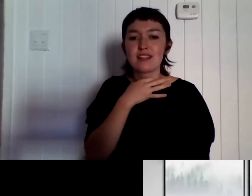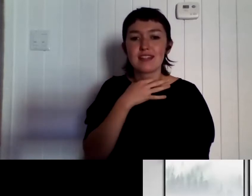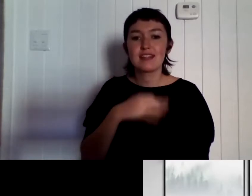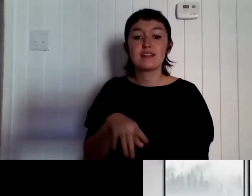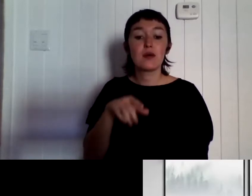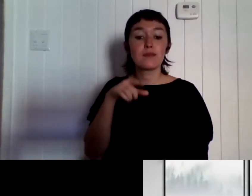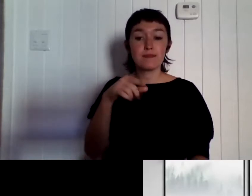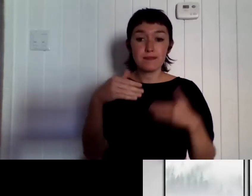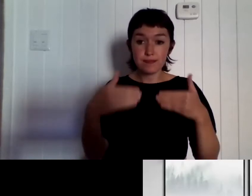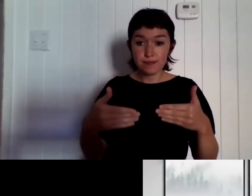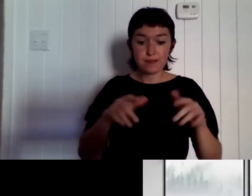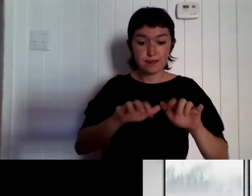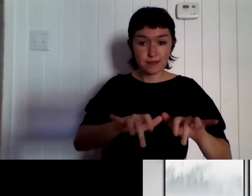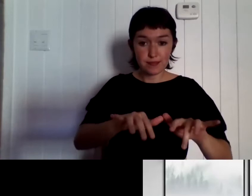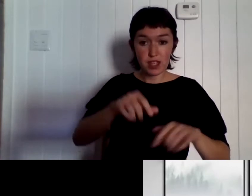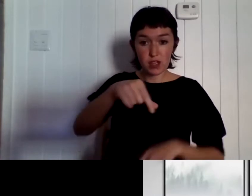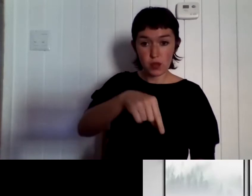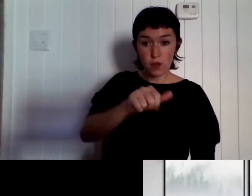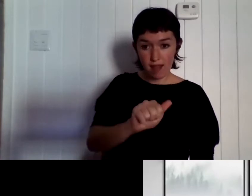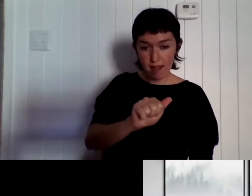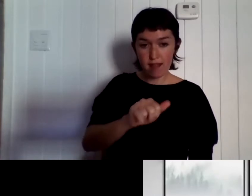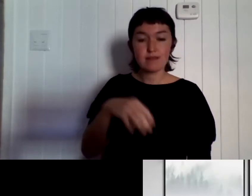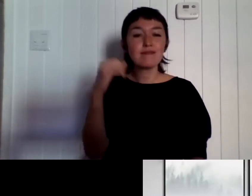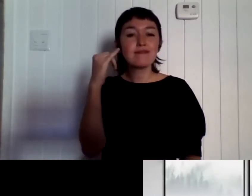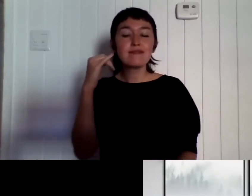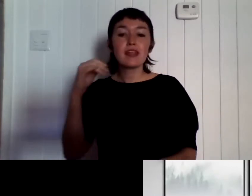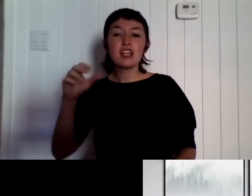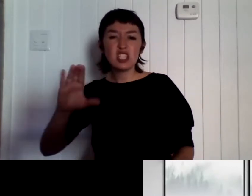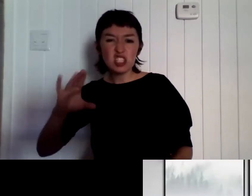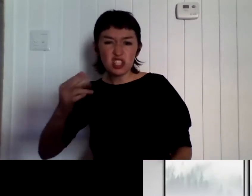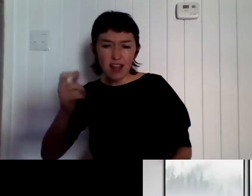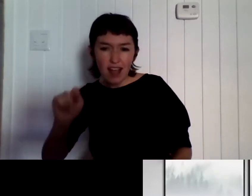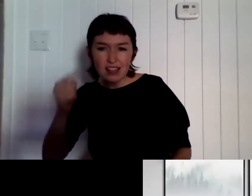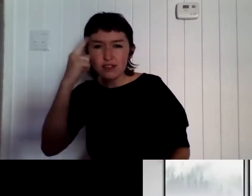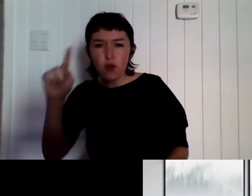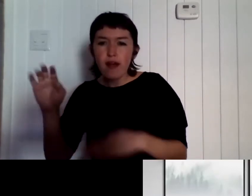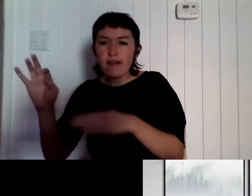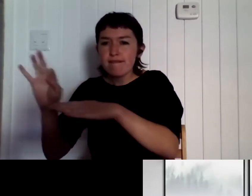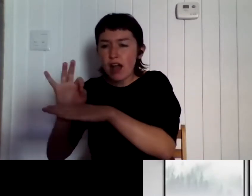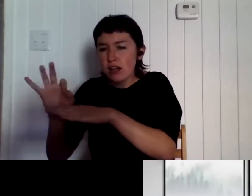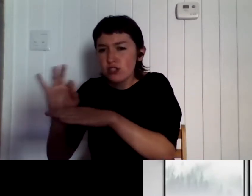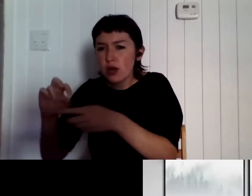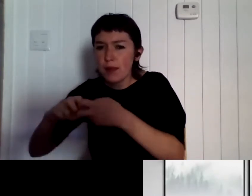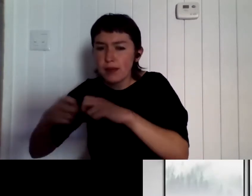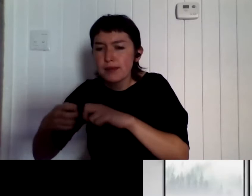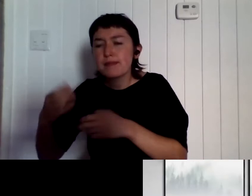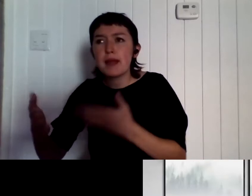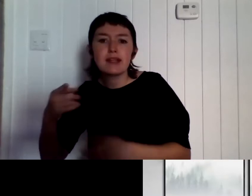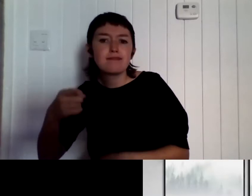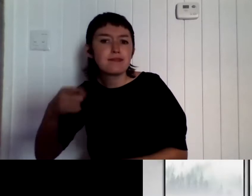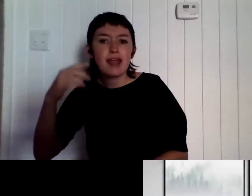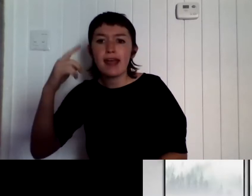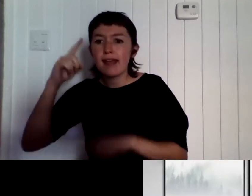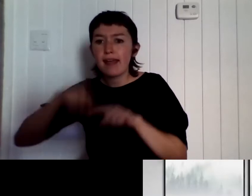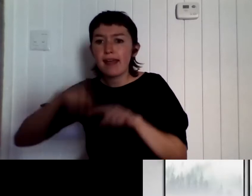bottom. The chat is more for like functional problems, like if you're like, I can't hear the sound, or what's happening next